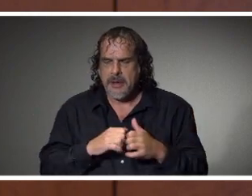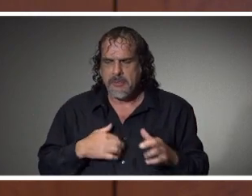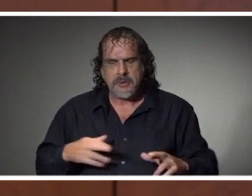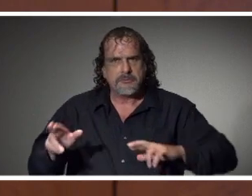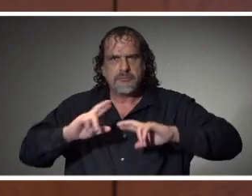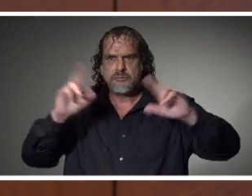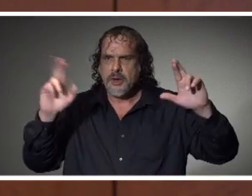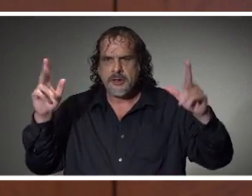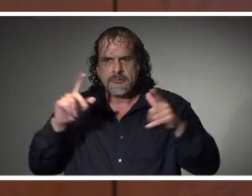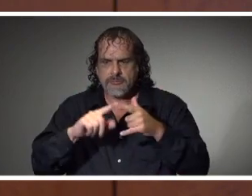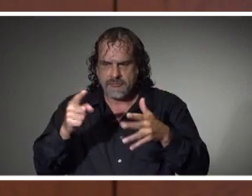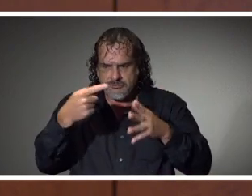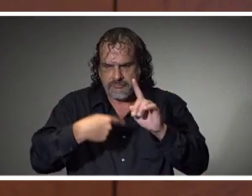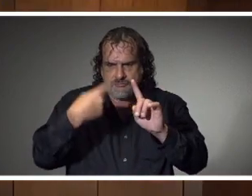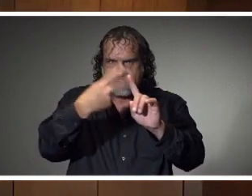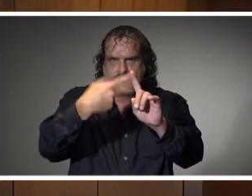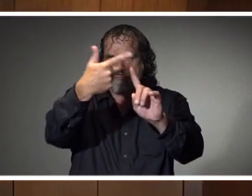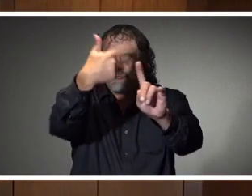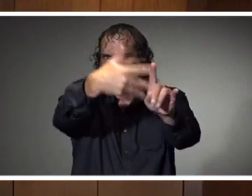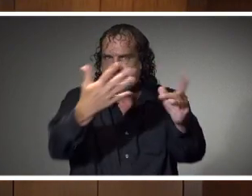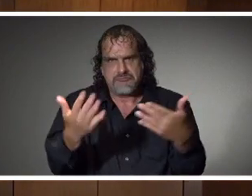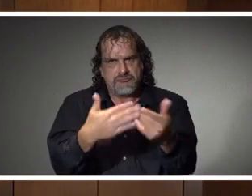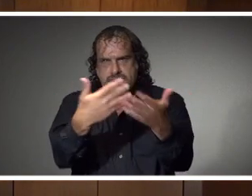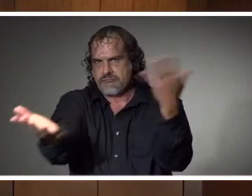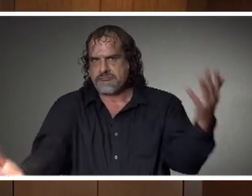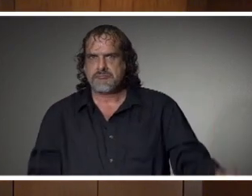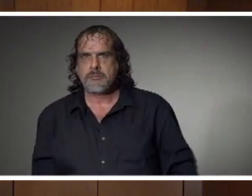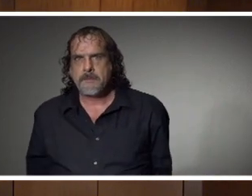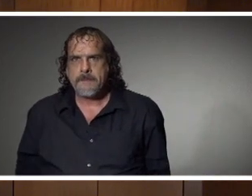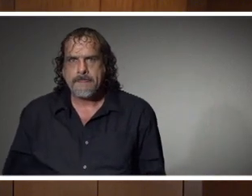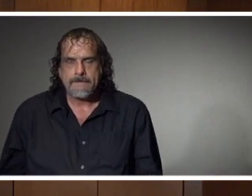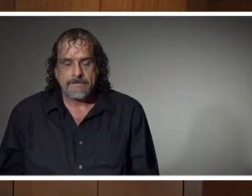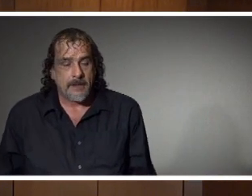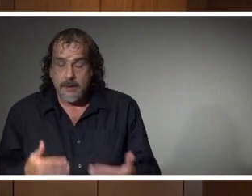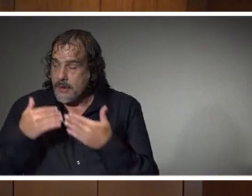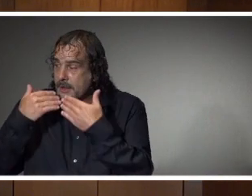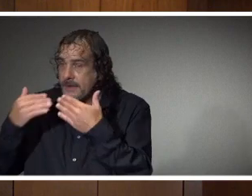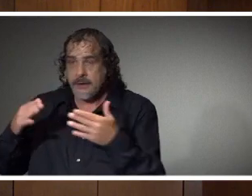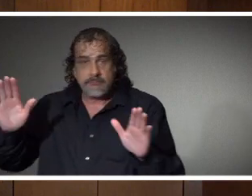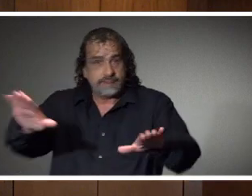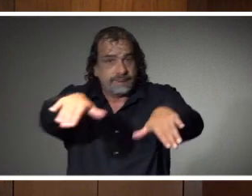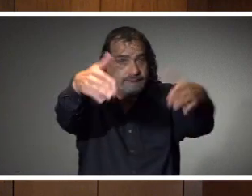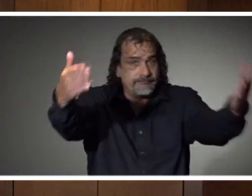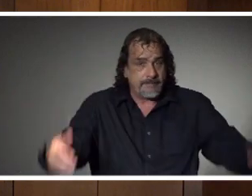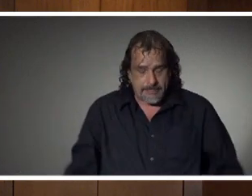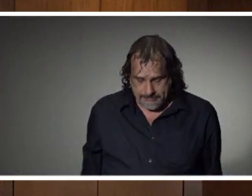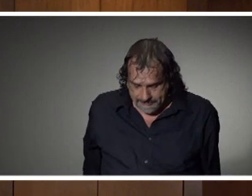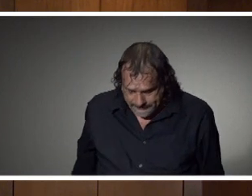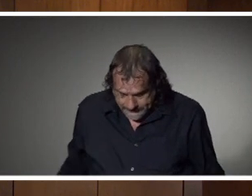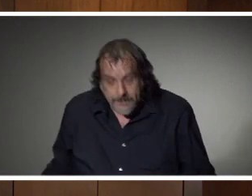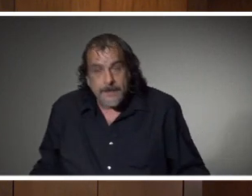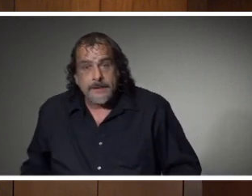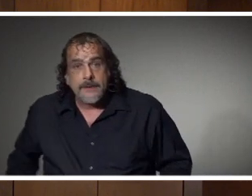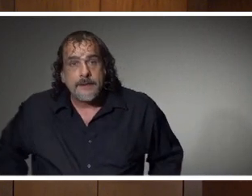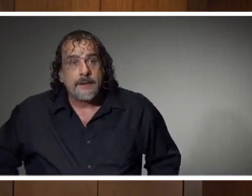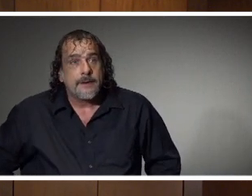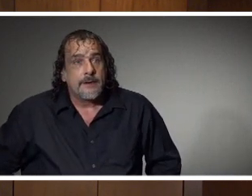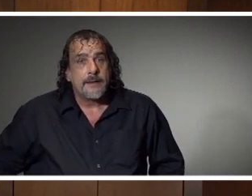the next couple of months, sir. Thank you, Mac. At this time, I'll open the floor to questions.